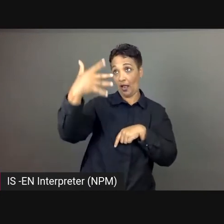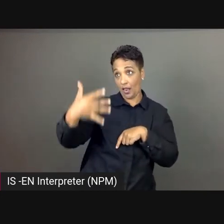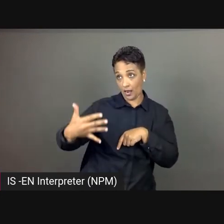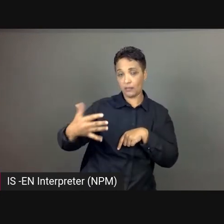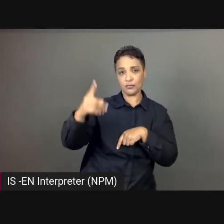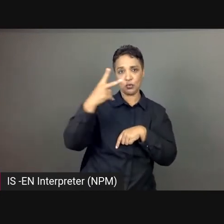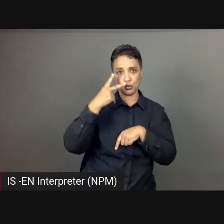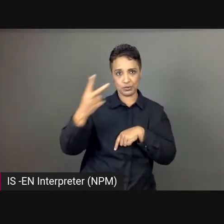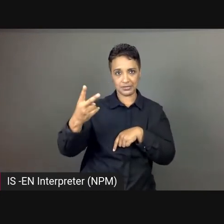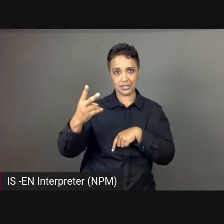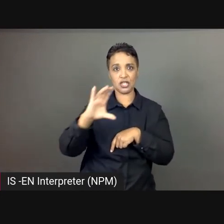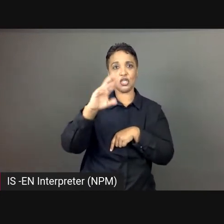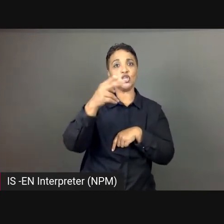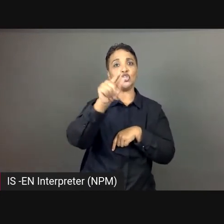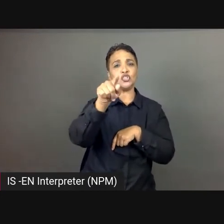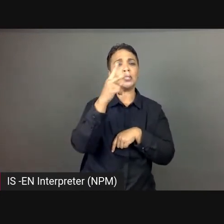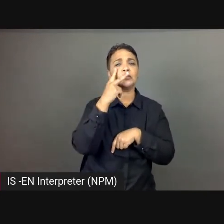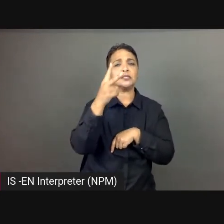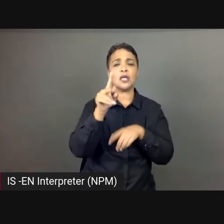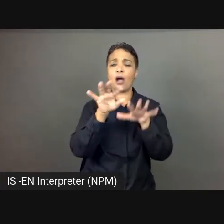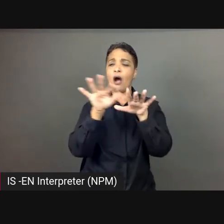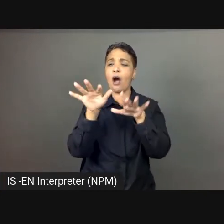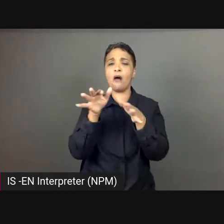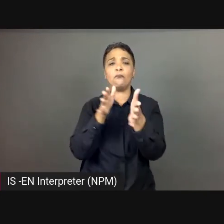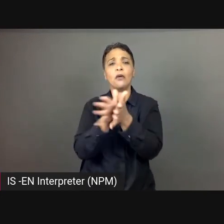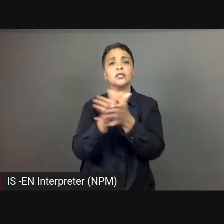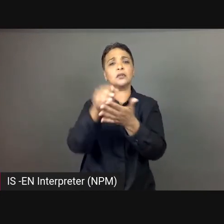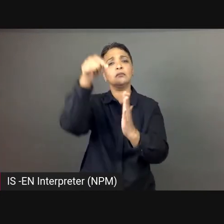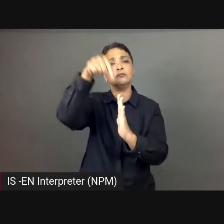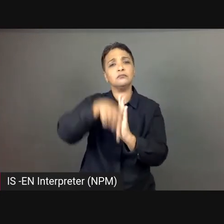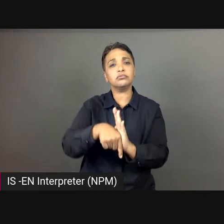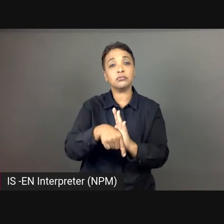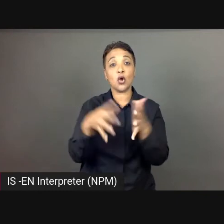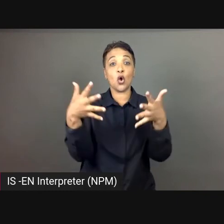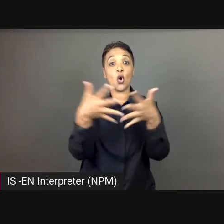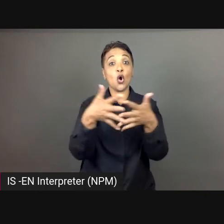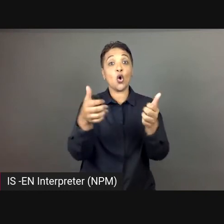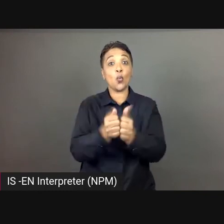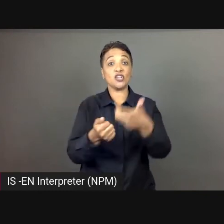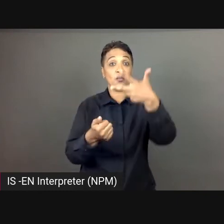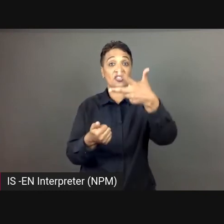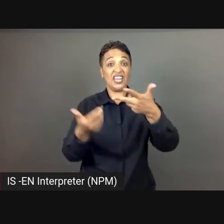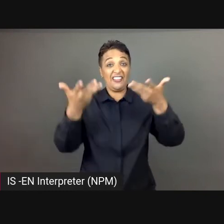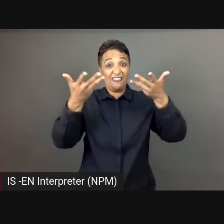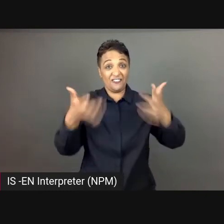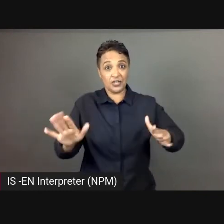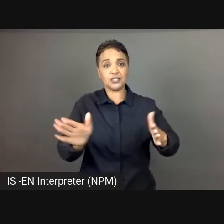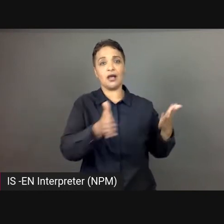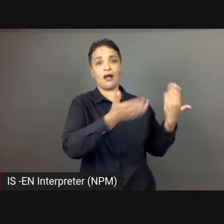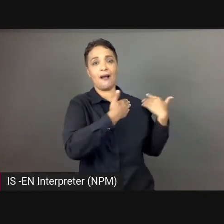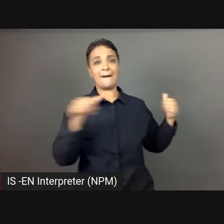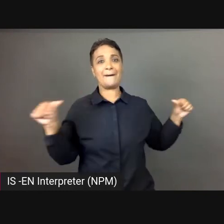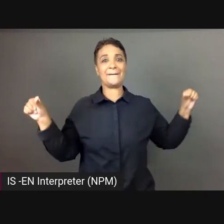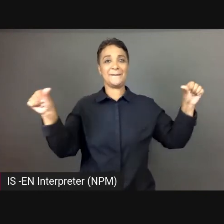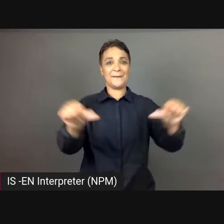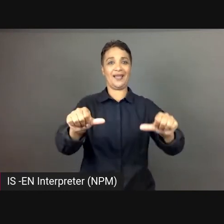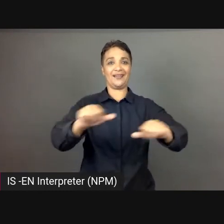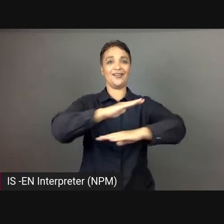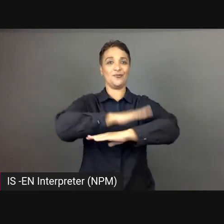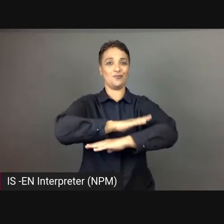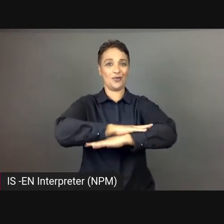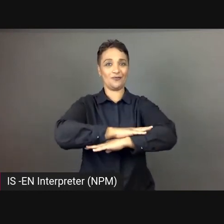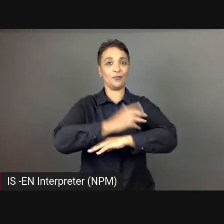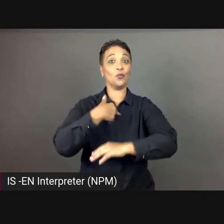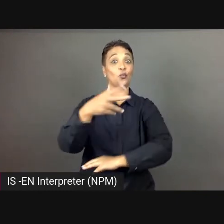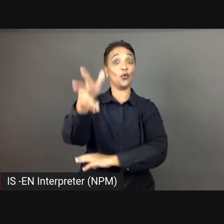chat. After the workshops, we will see you back here on the main stage after the break to hear from our keynote